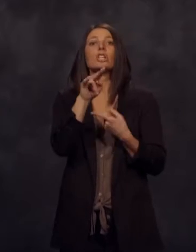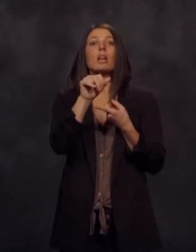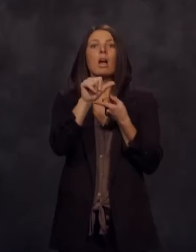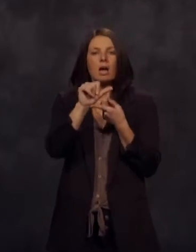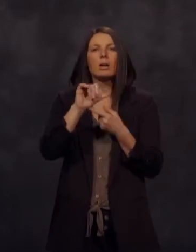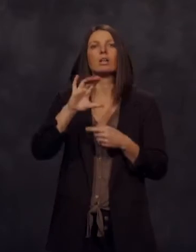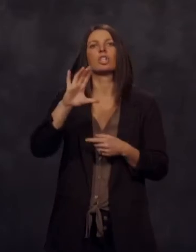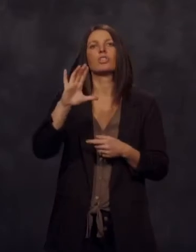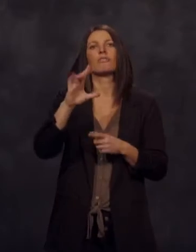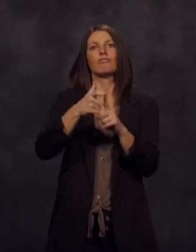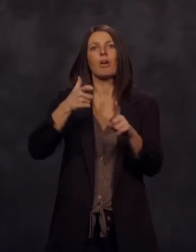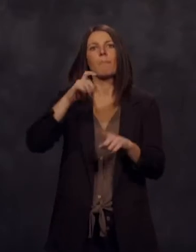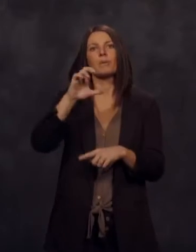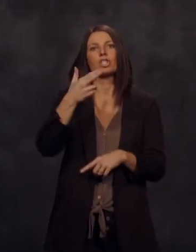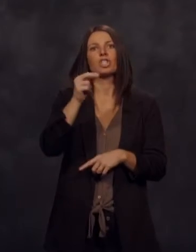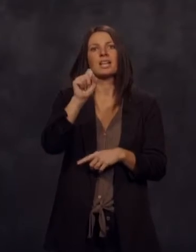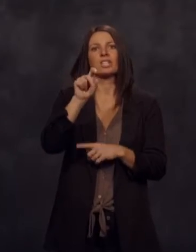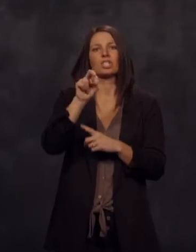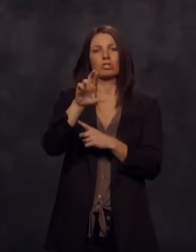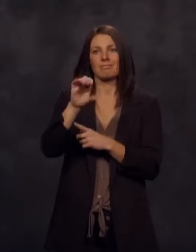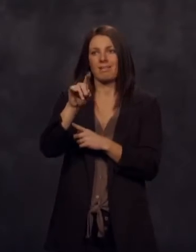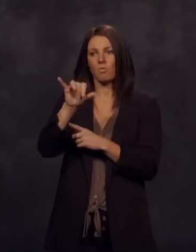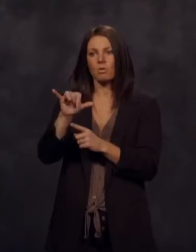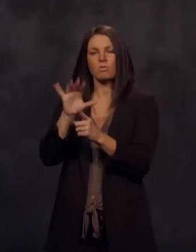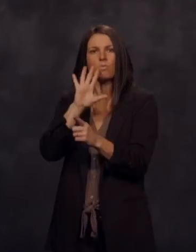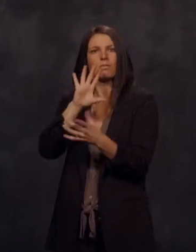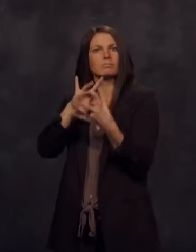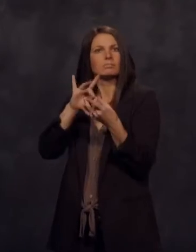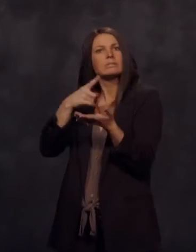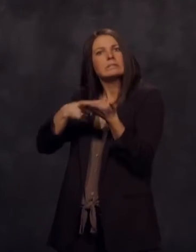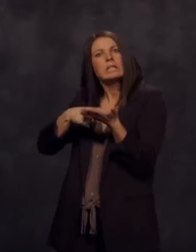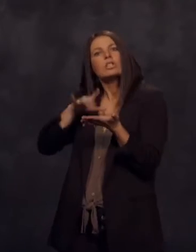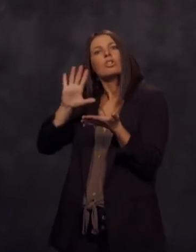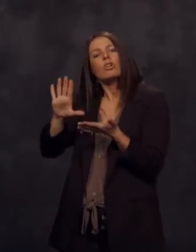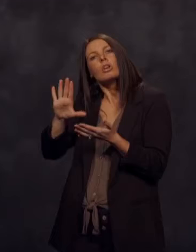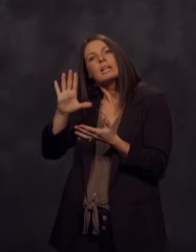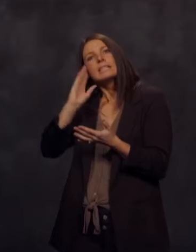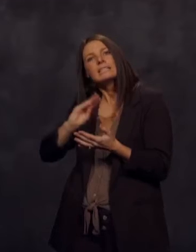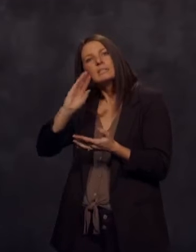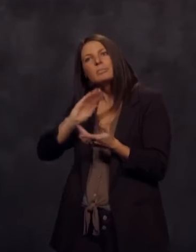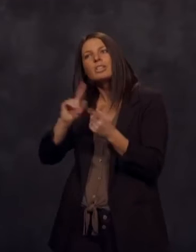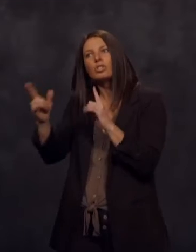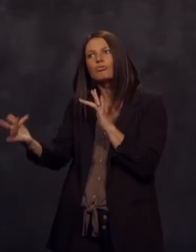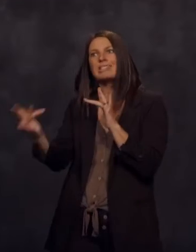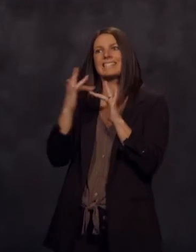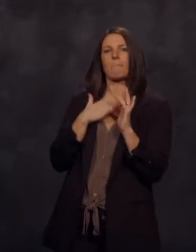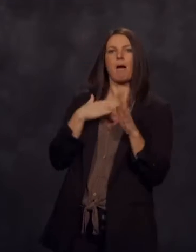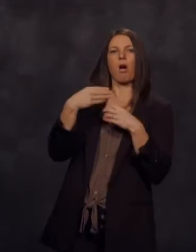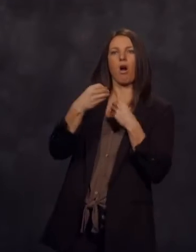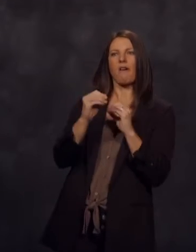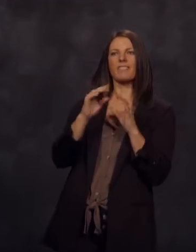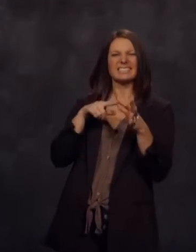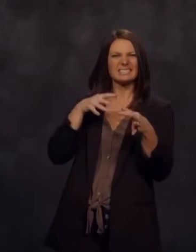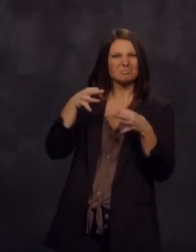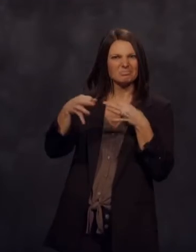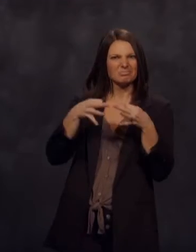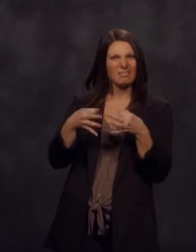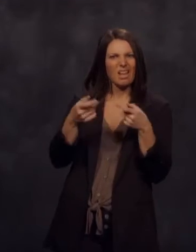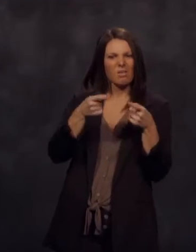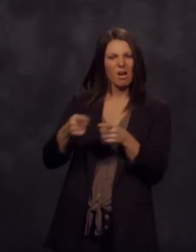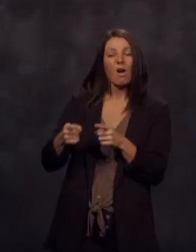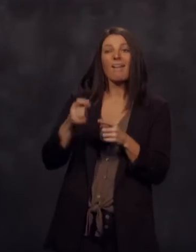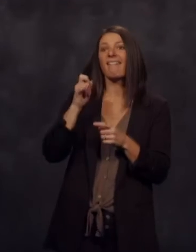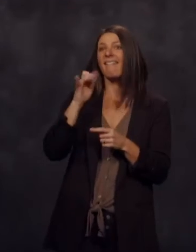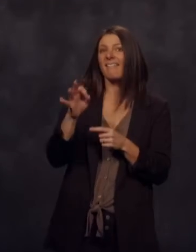and she's going to talk about her experience. She was one of several that reached out to our office explaining what was, going to happen if